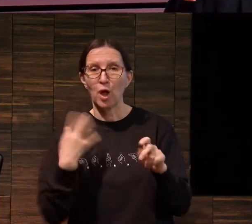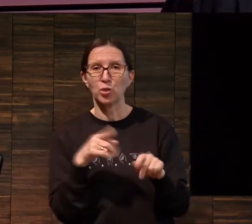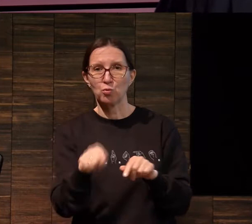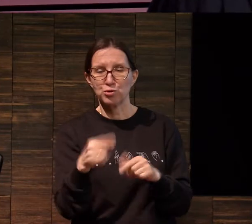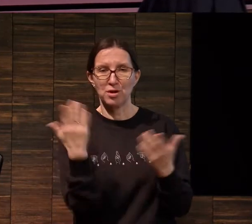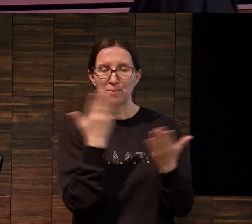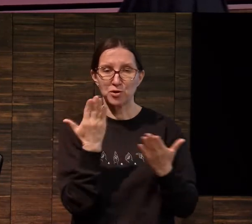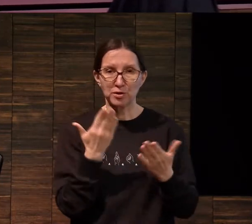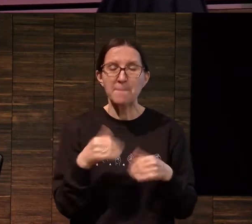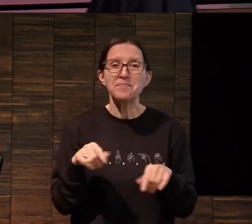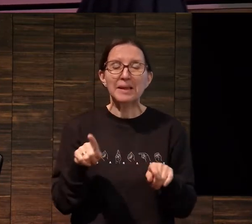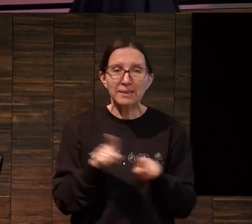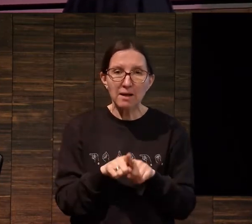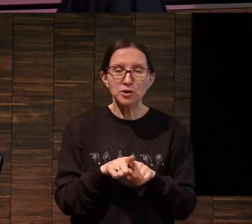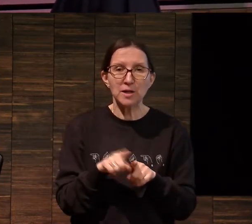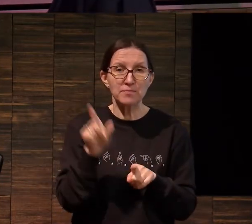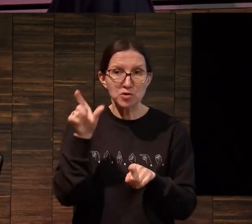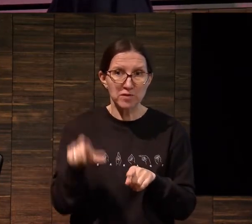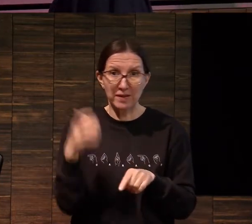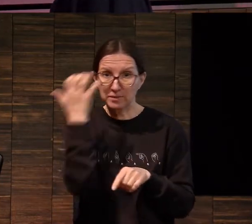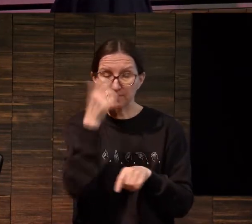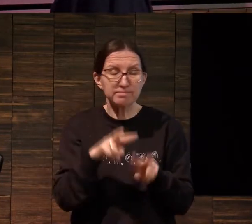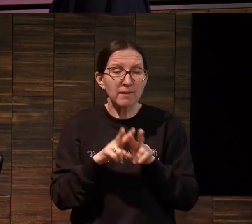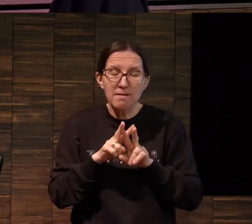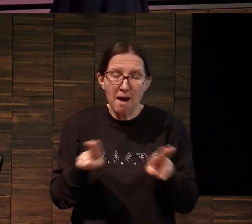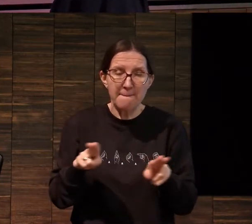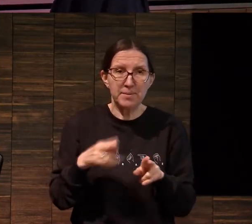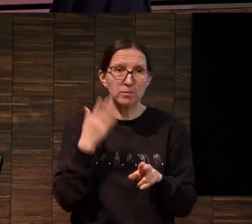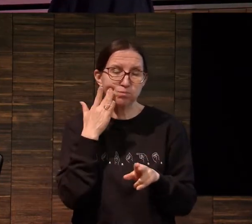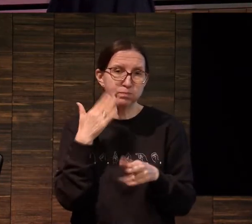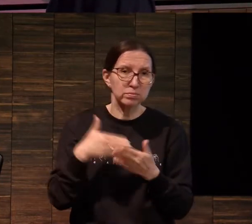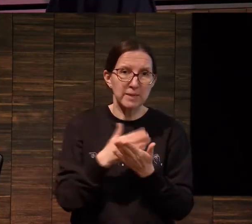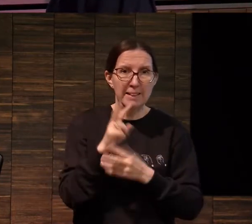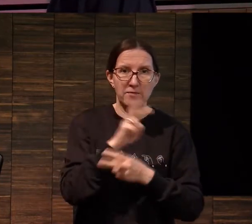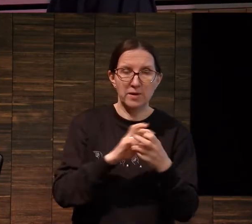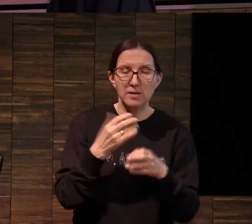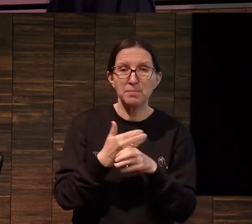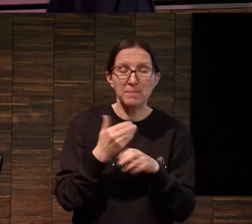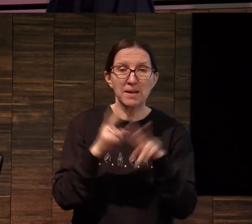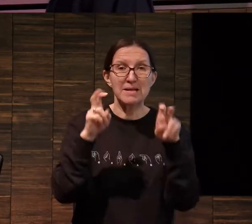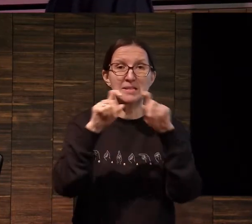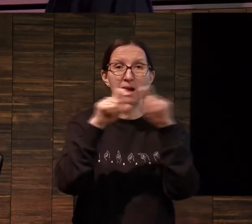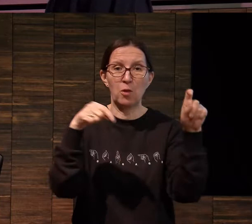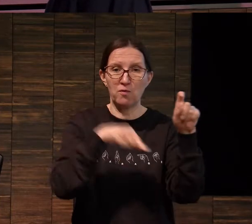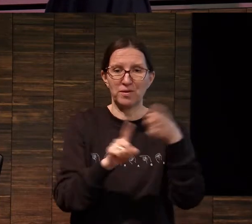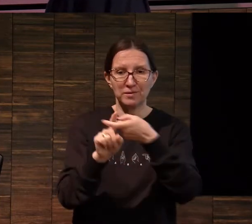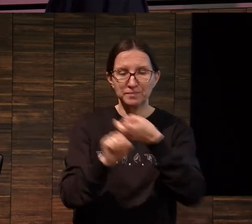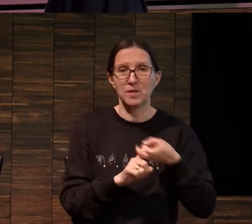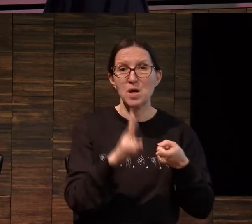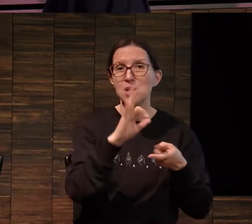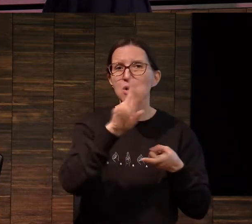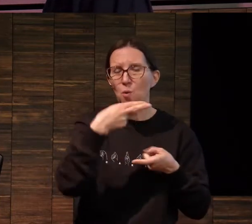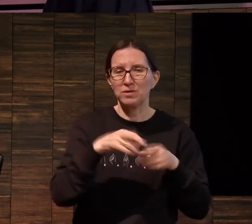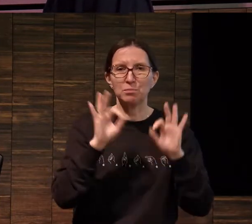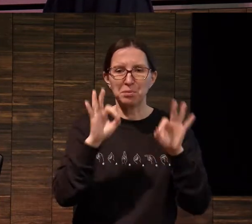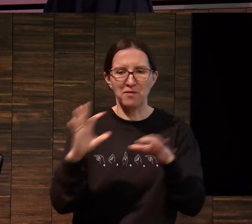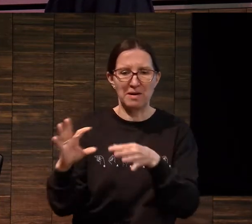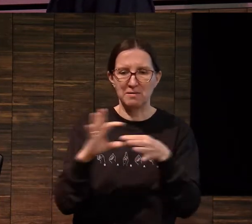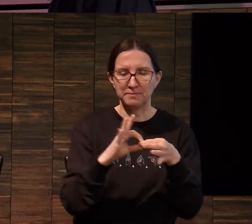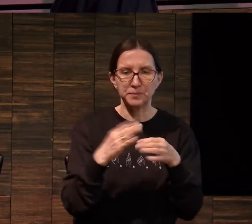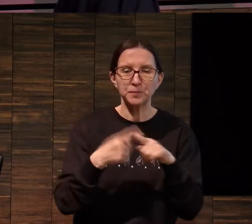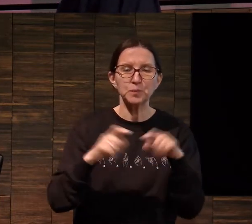so on. In the same way, a partially sighted individual or a blind individual will be